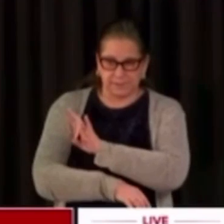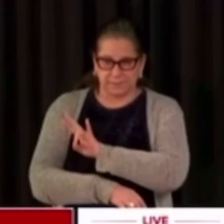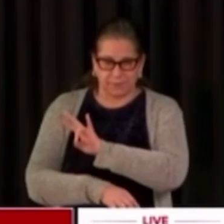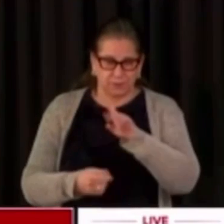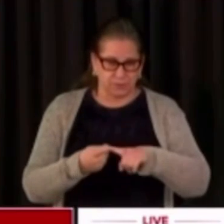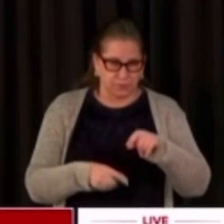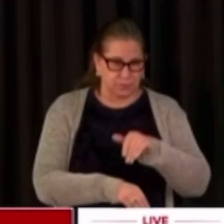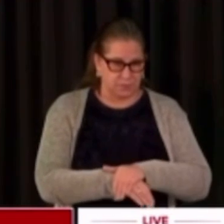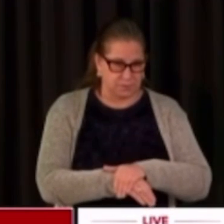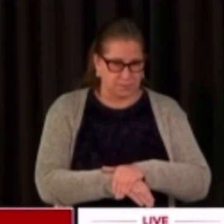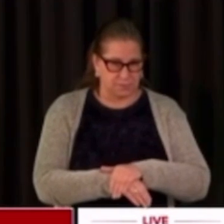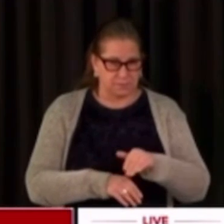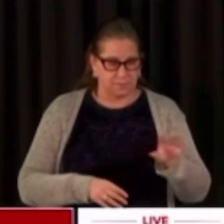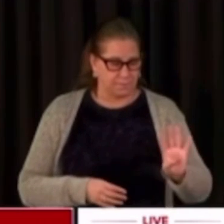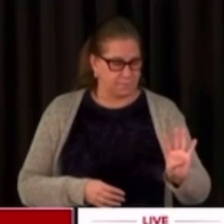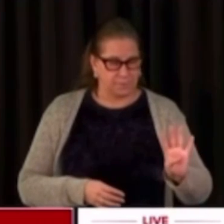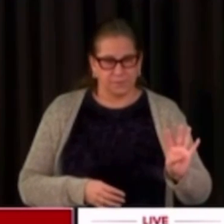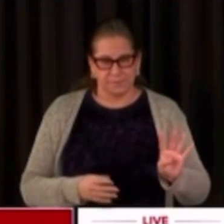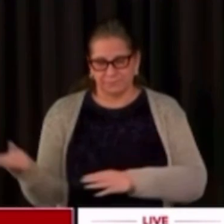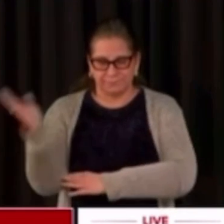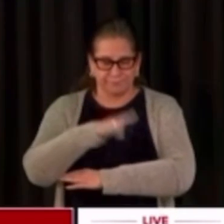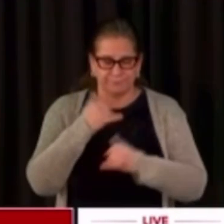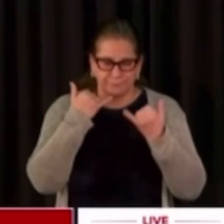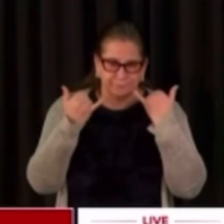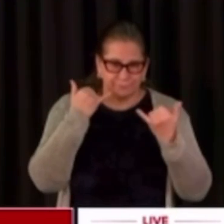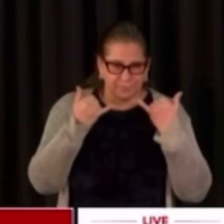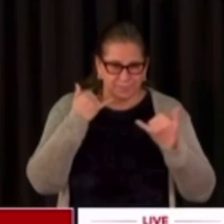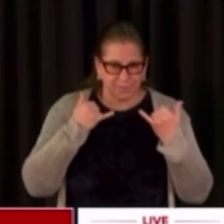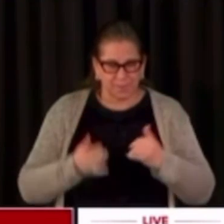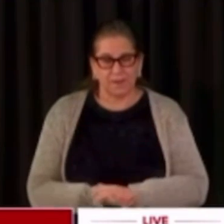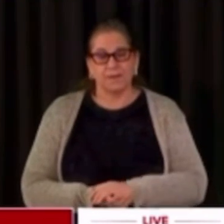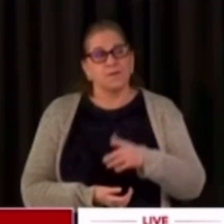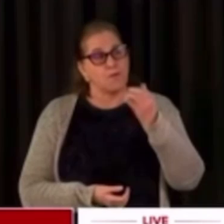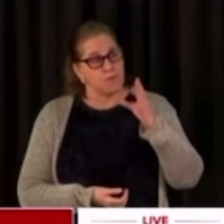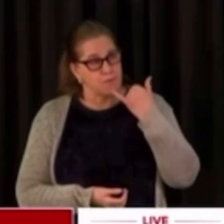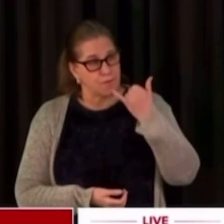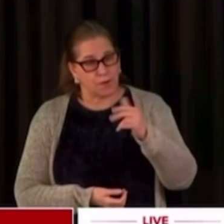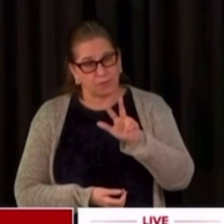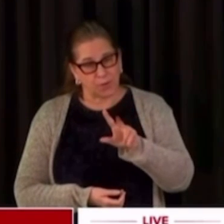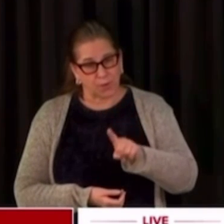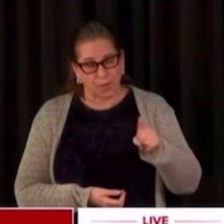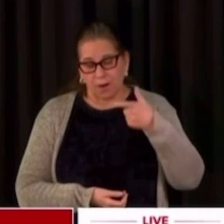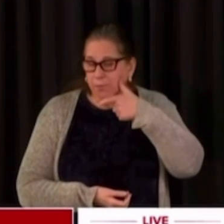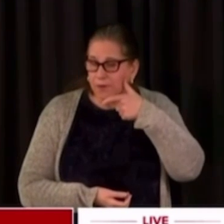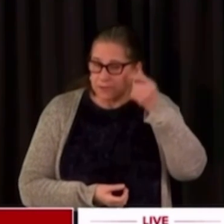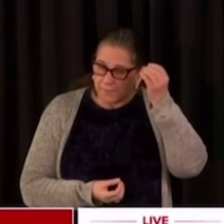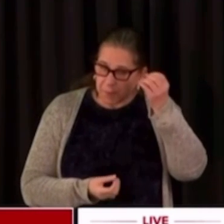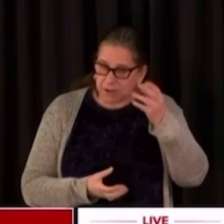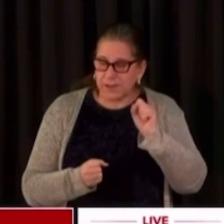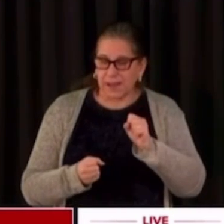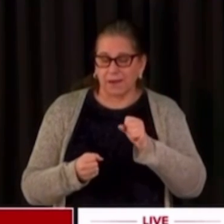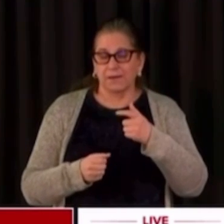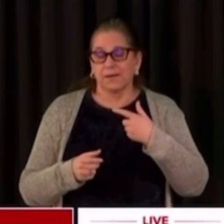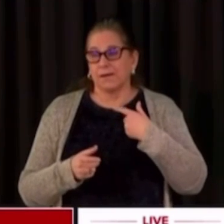to 4 p.m. Additionally, calling 311, our operators at 311 will be able to connect